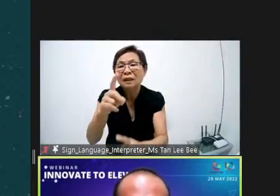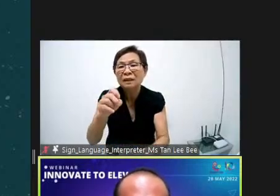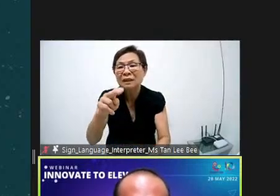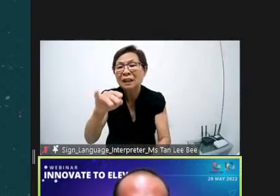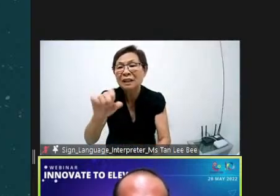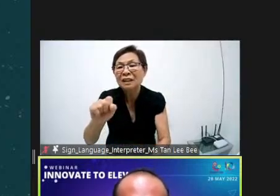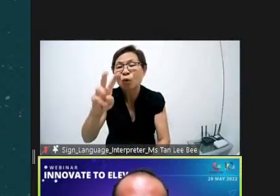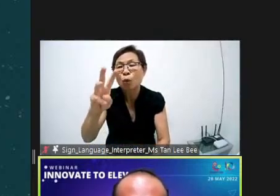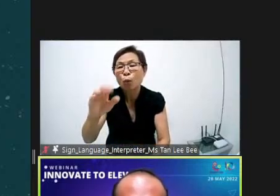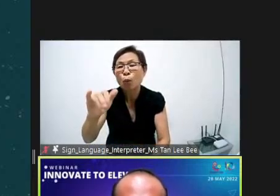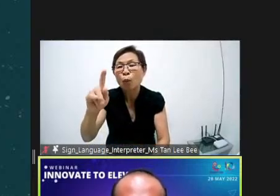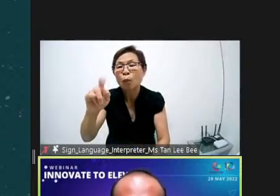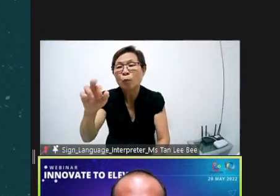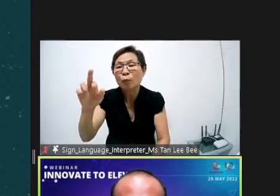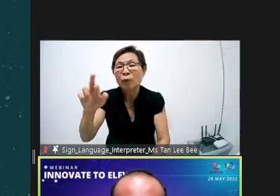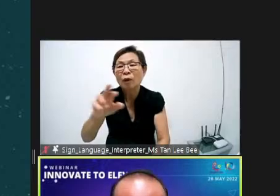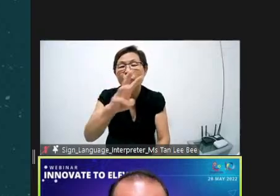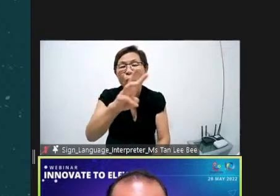book,